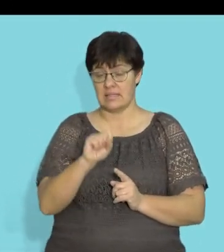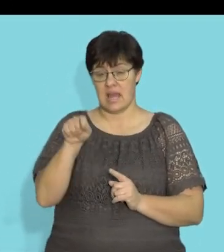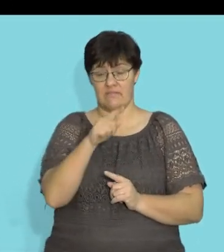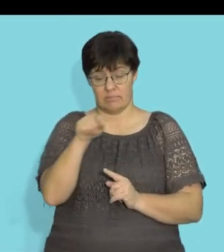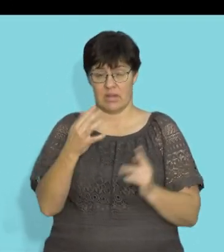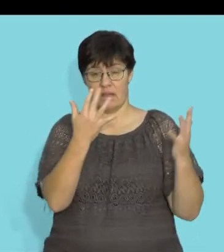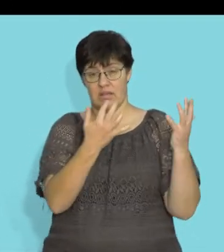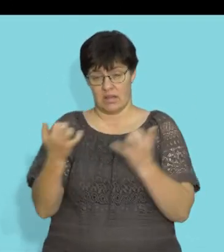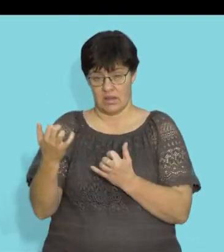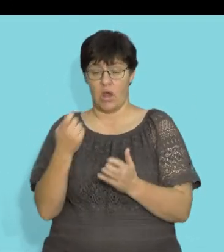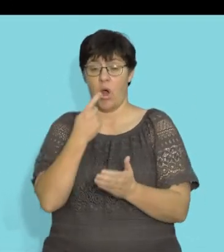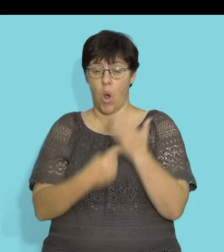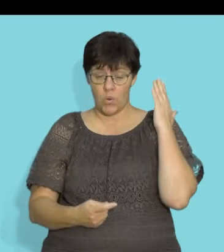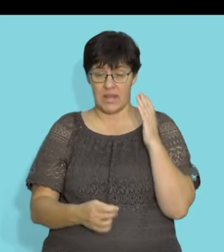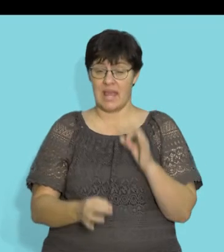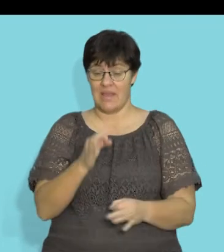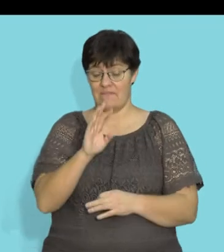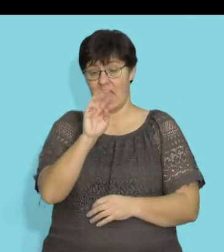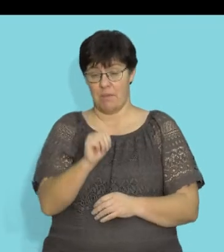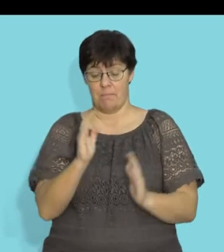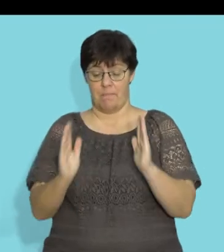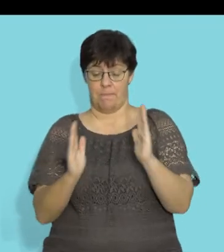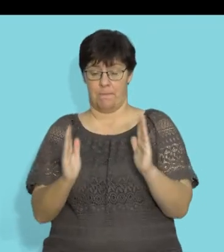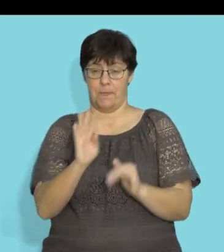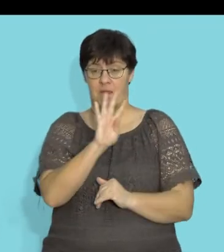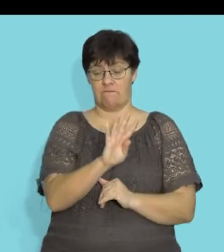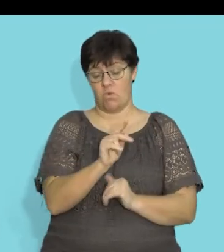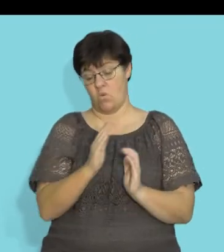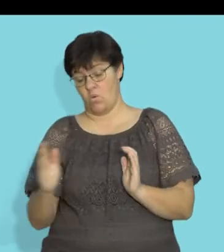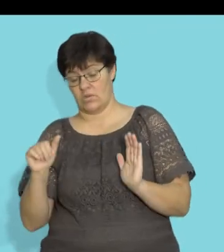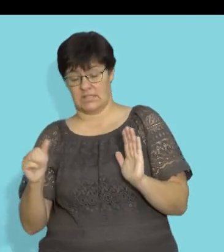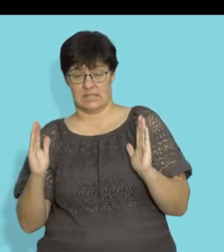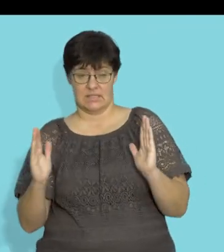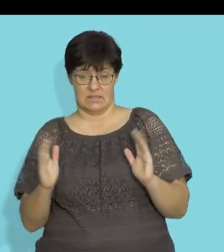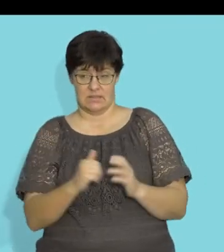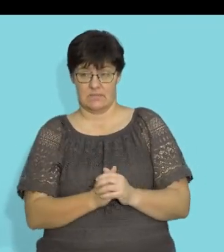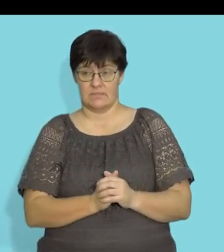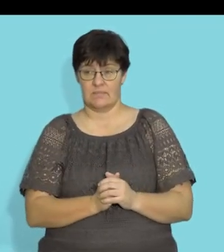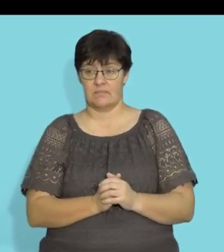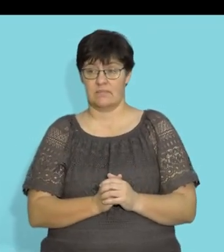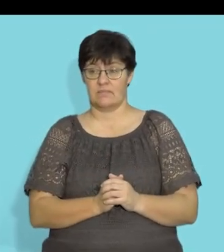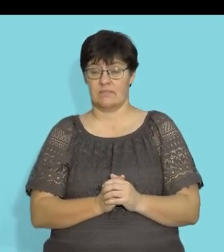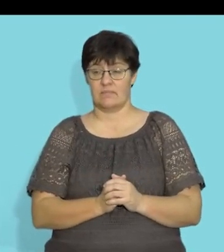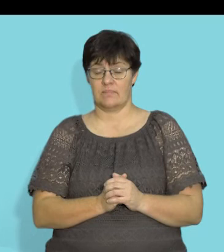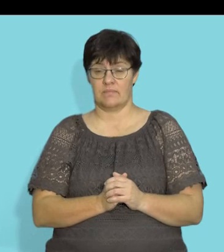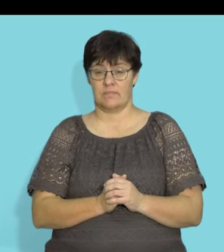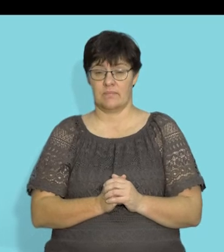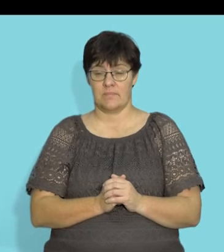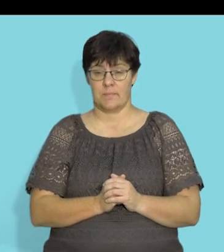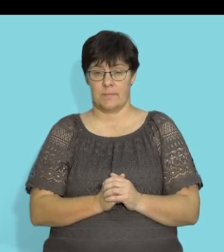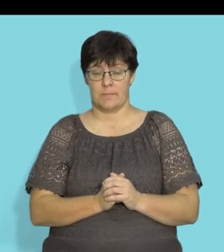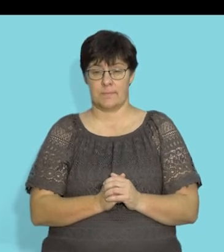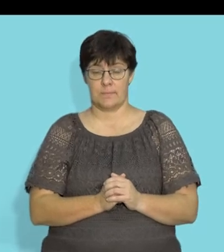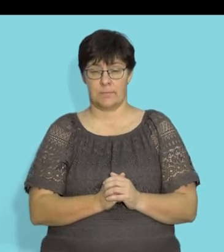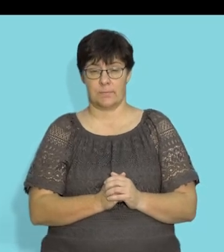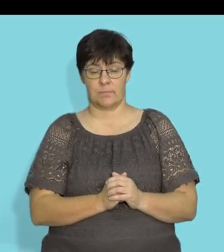be calculated only if m is between 4 and 6. Cool. Let's have a look